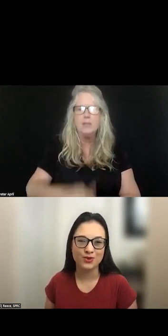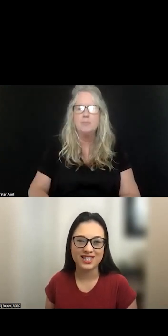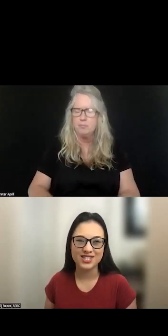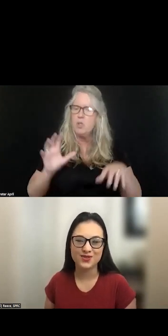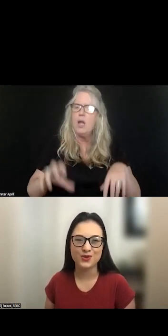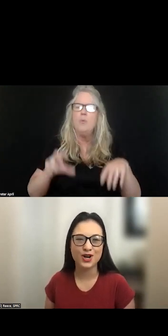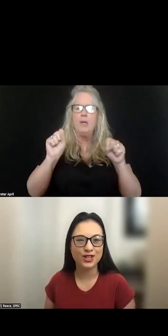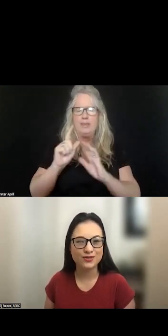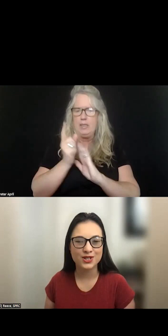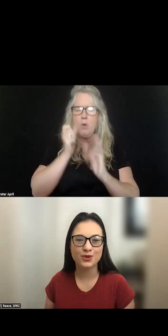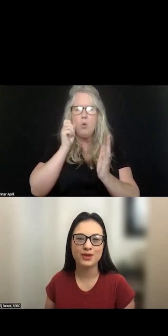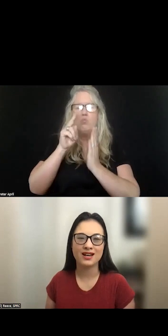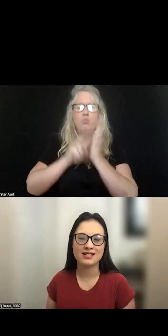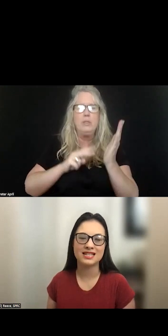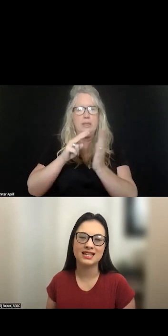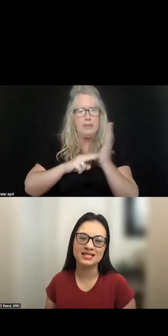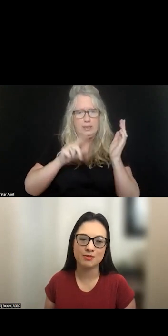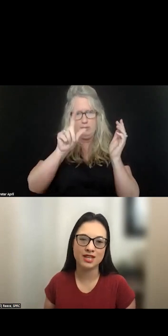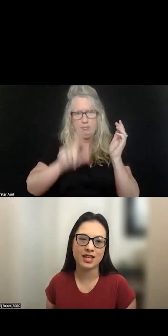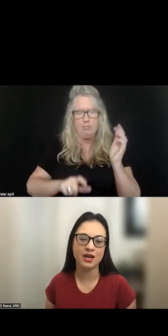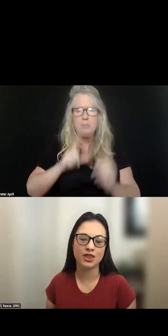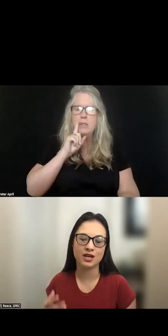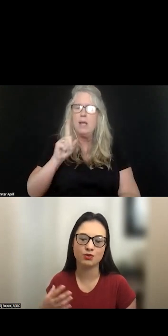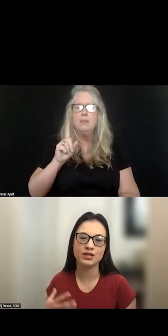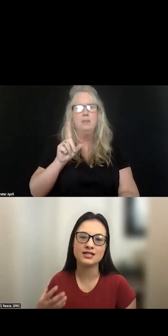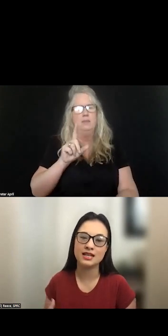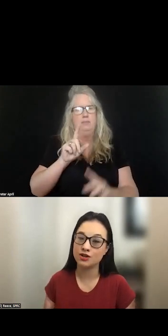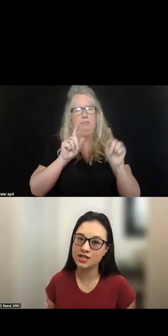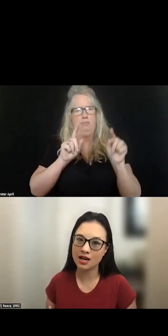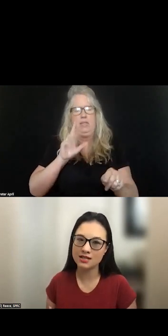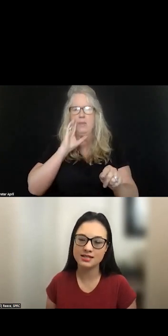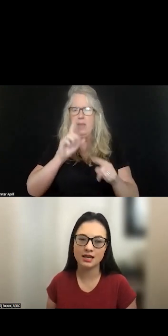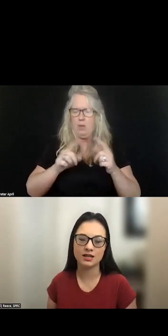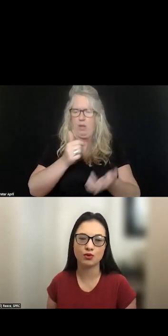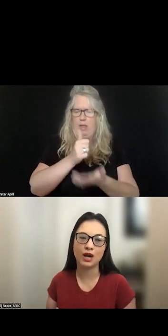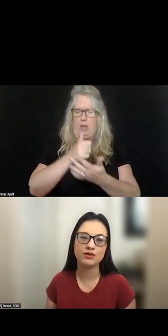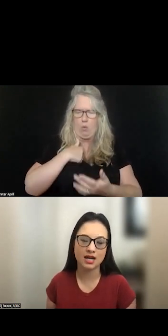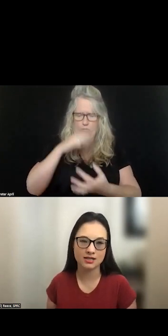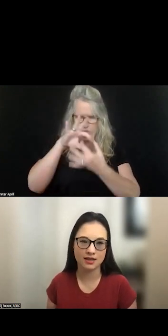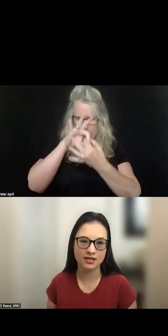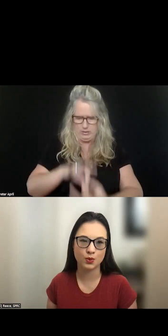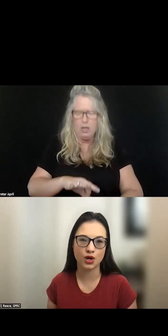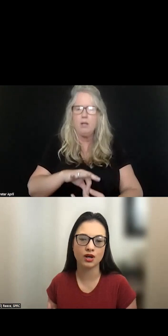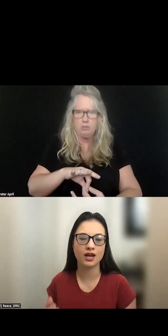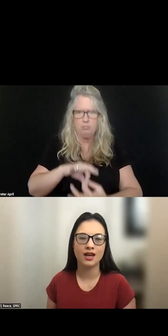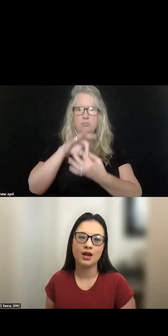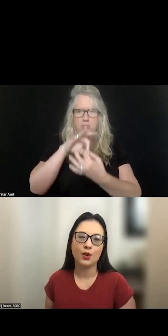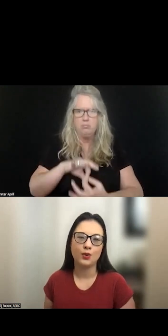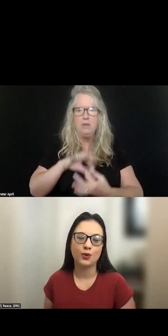moment and read this for all of you because it is something that really centers us and grounds us in this